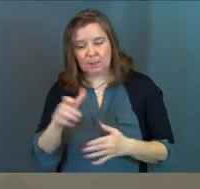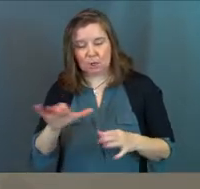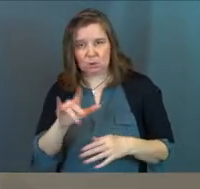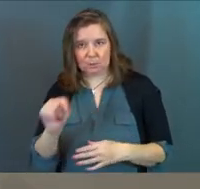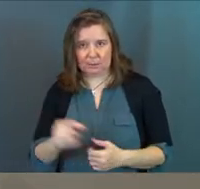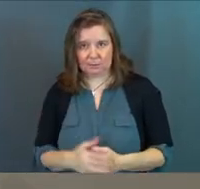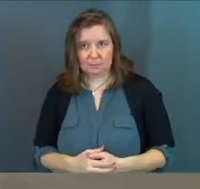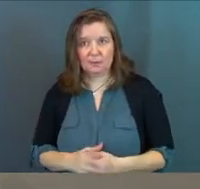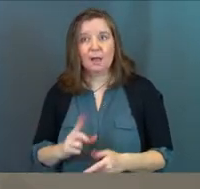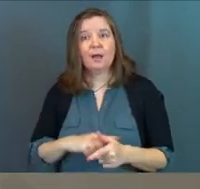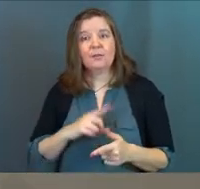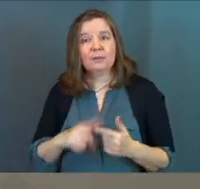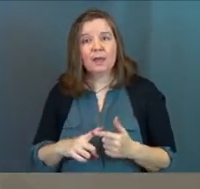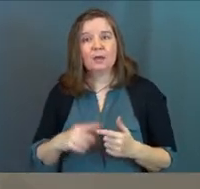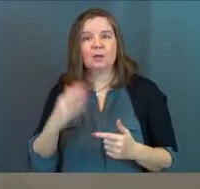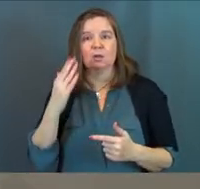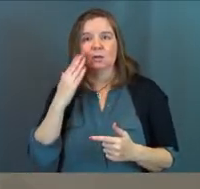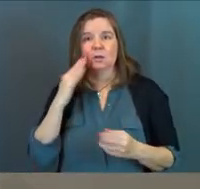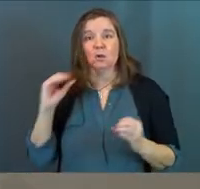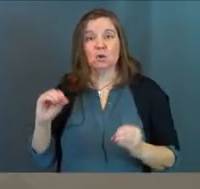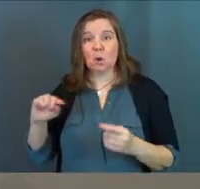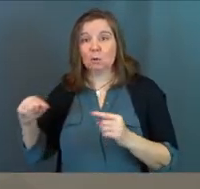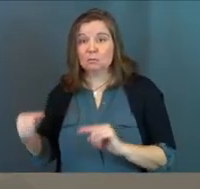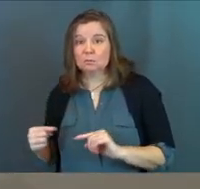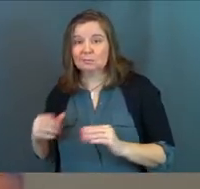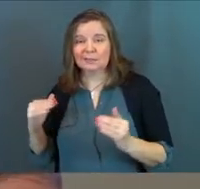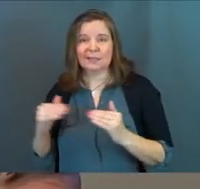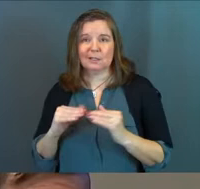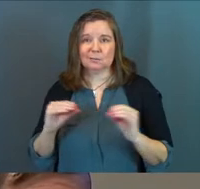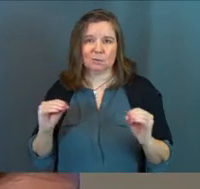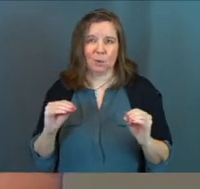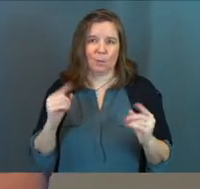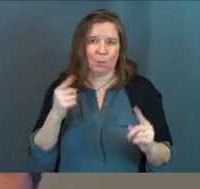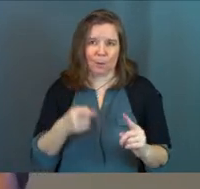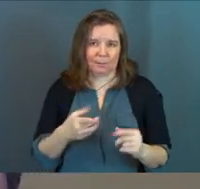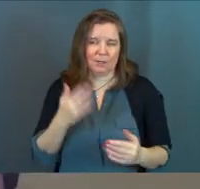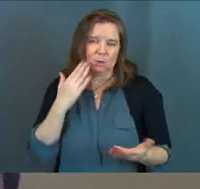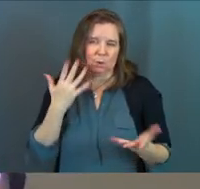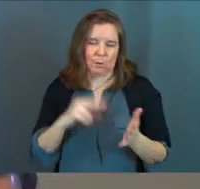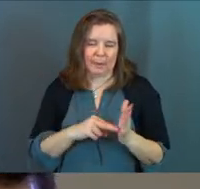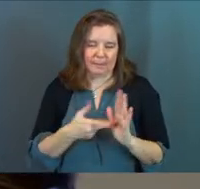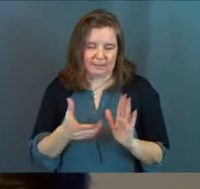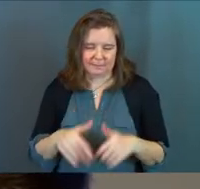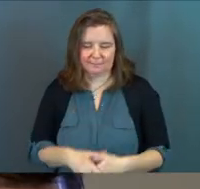do it. And then no sting equals no point, and you know what that means. So